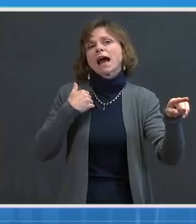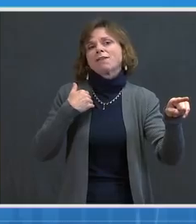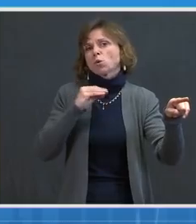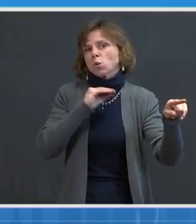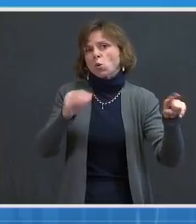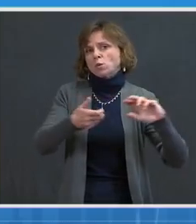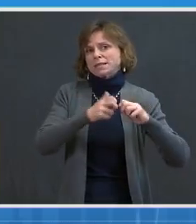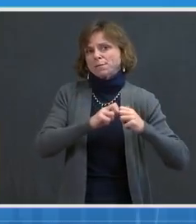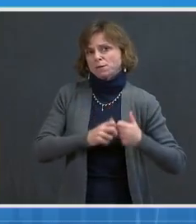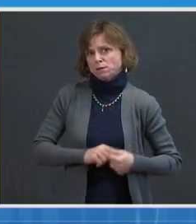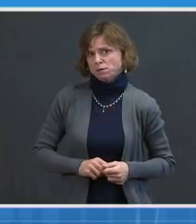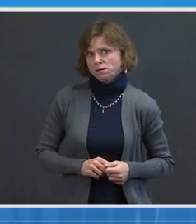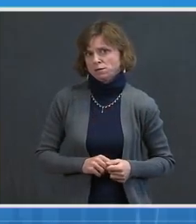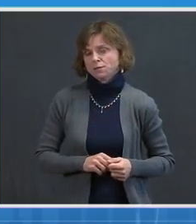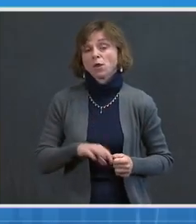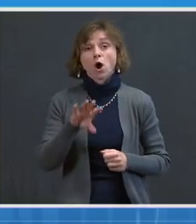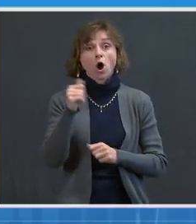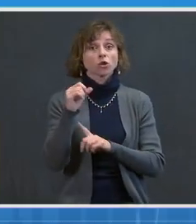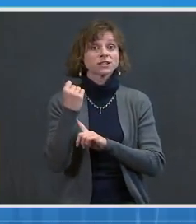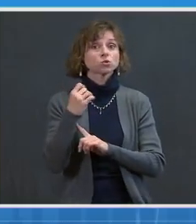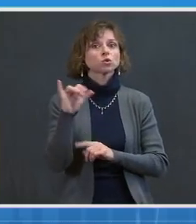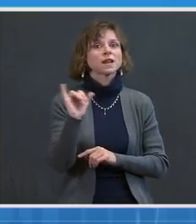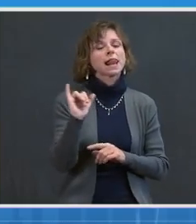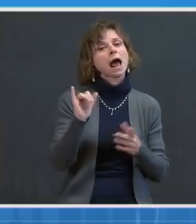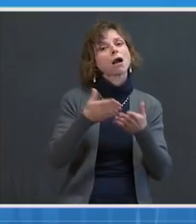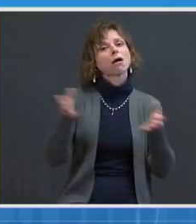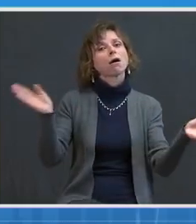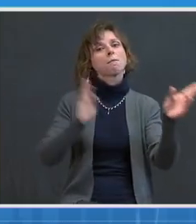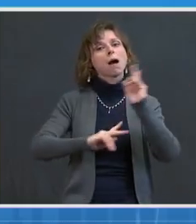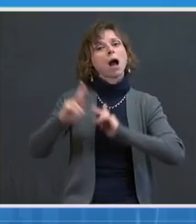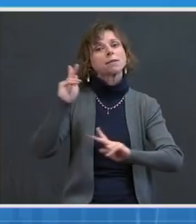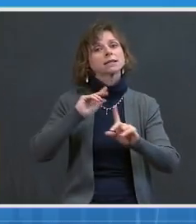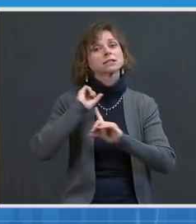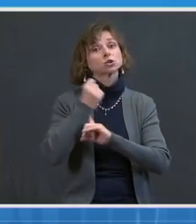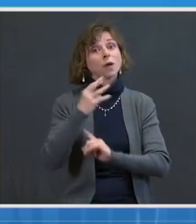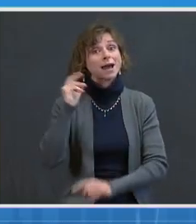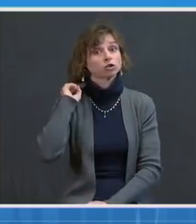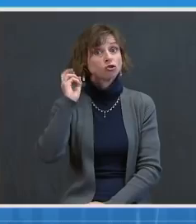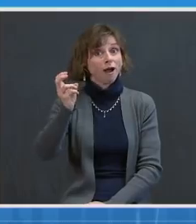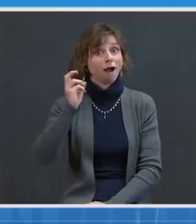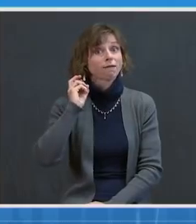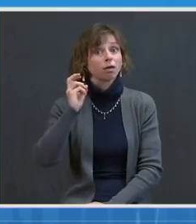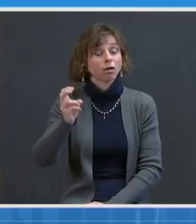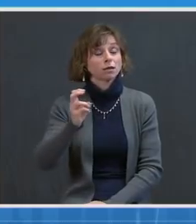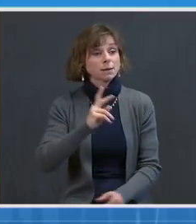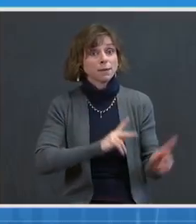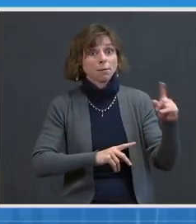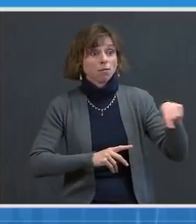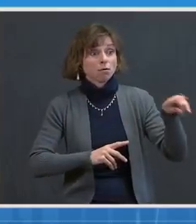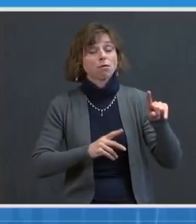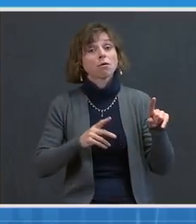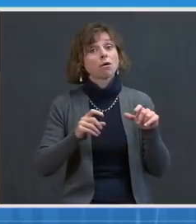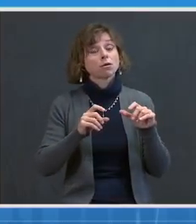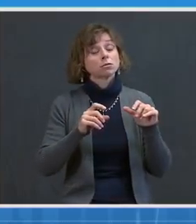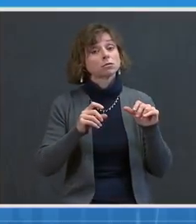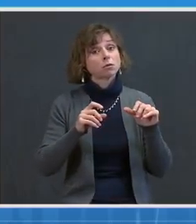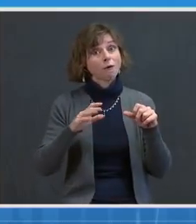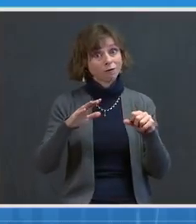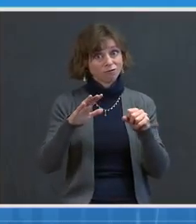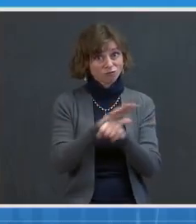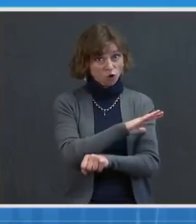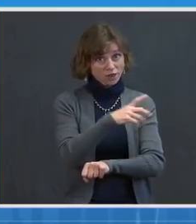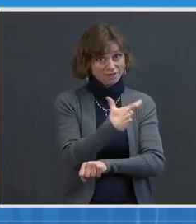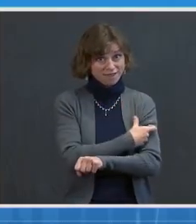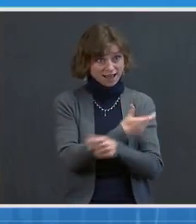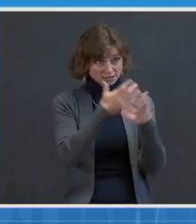in other scenarios, including public settings and travel, people who have been fully vaccinated should continue to wear masks and